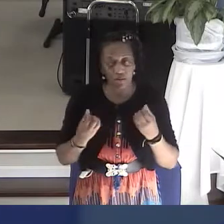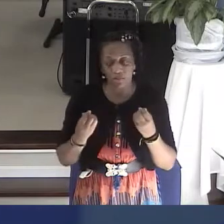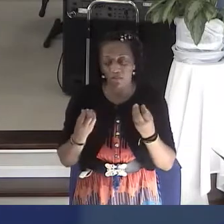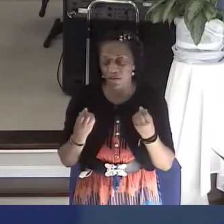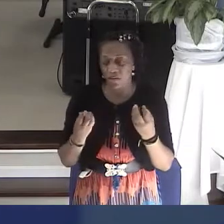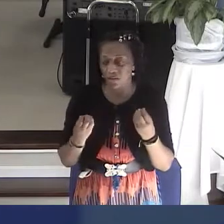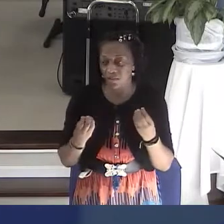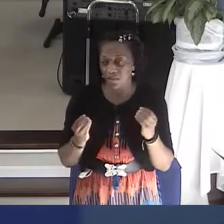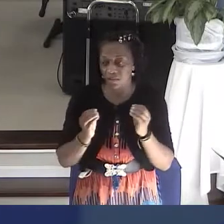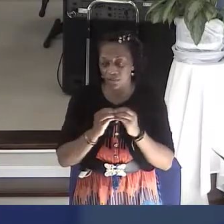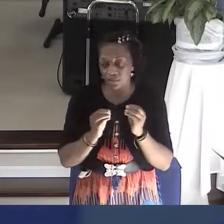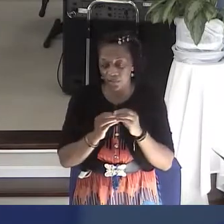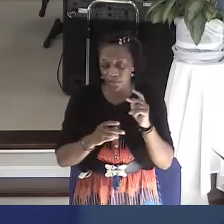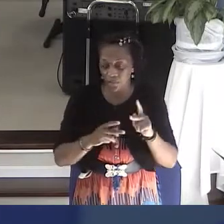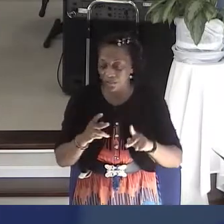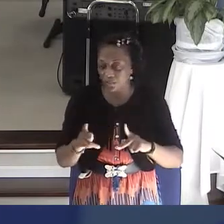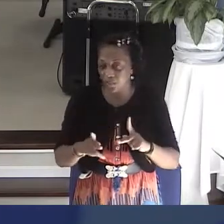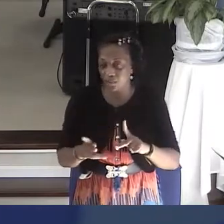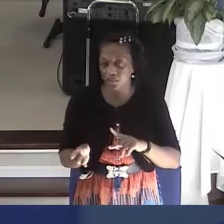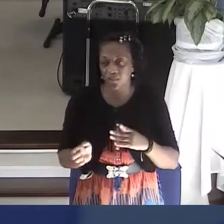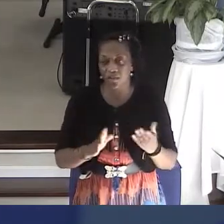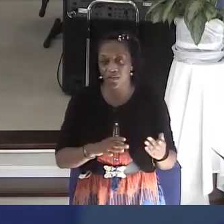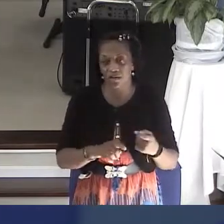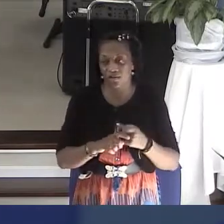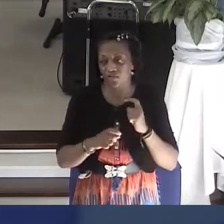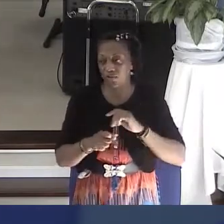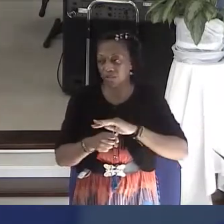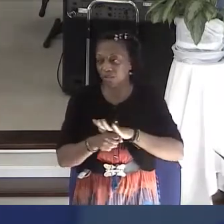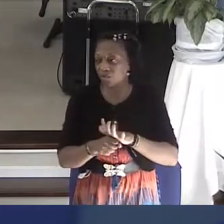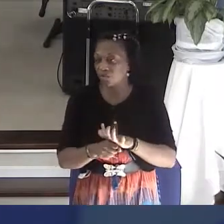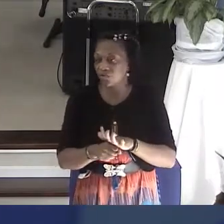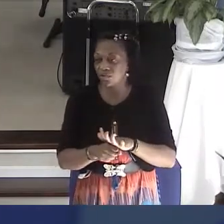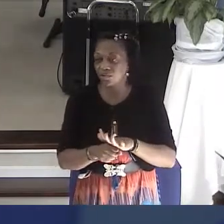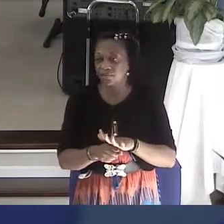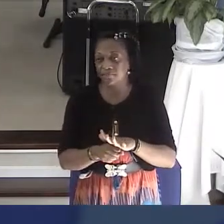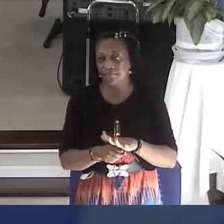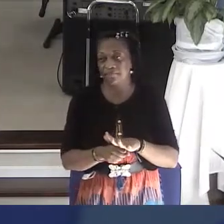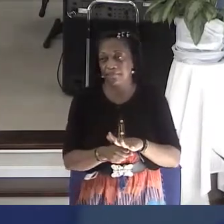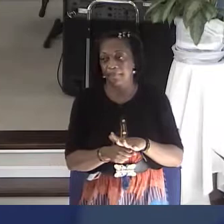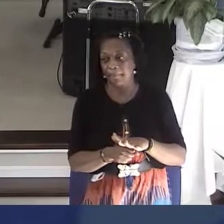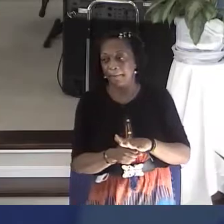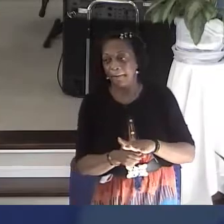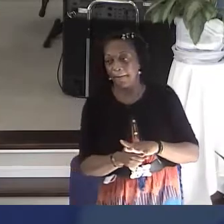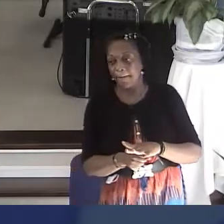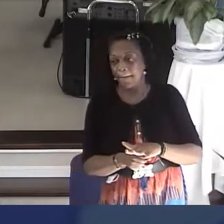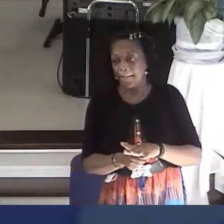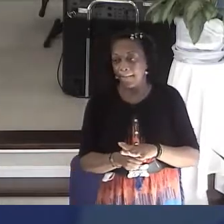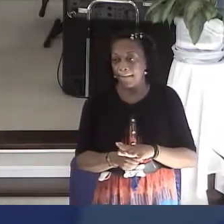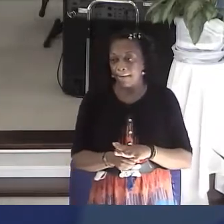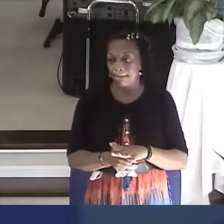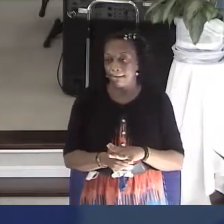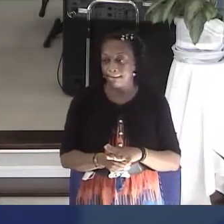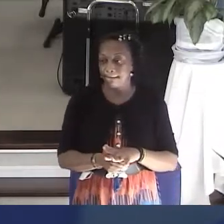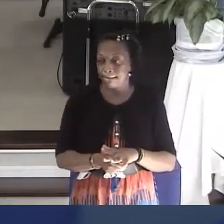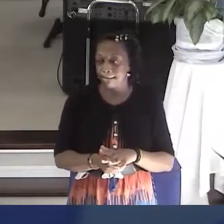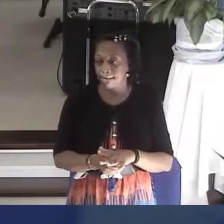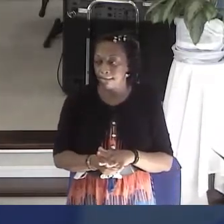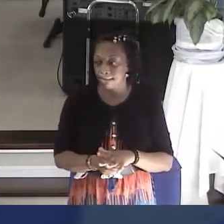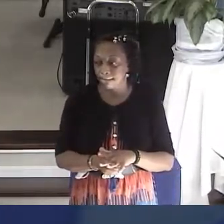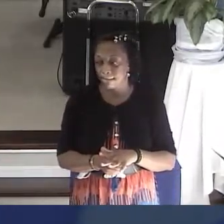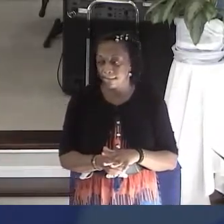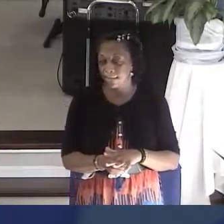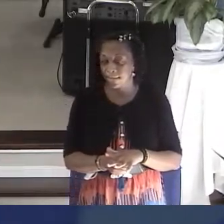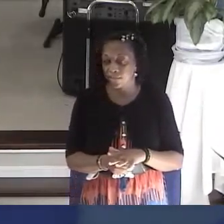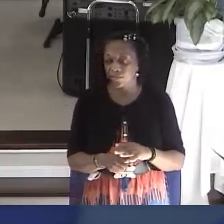will pass on because of this virus. But our prayer this morning